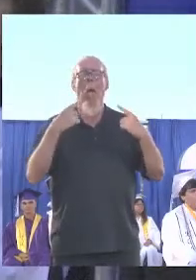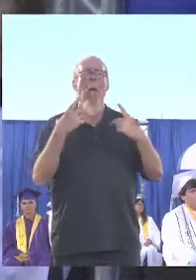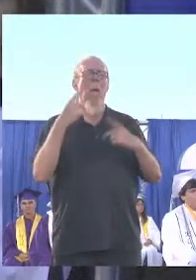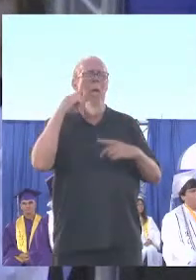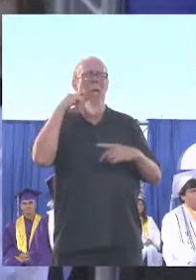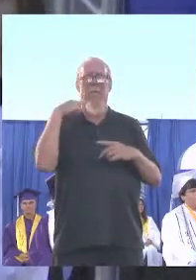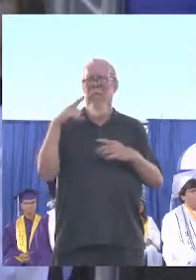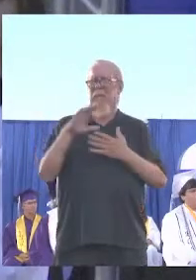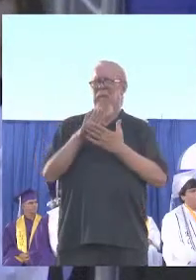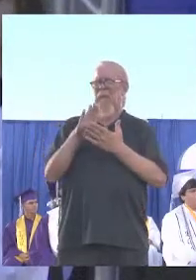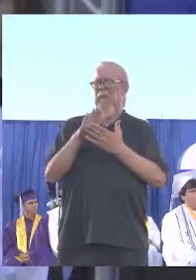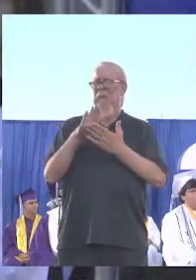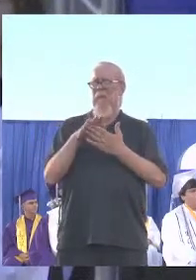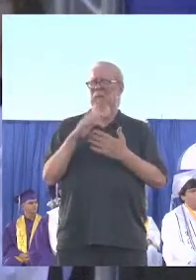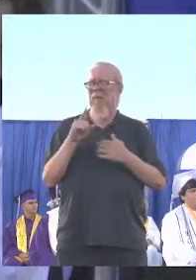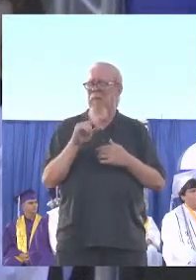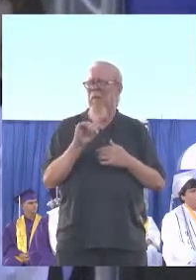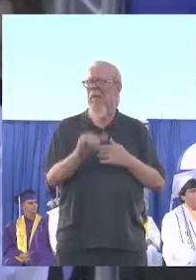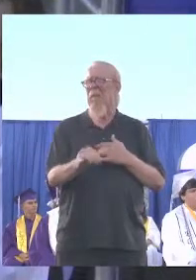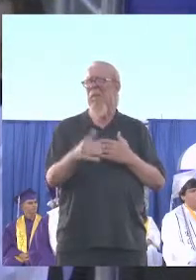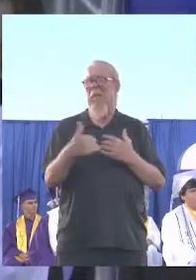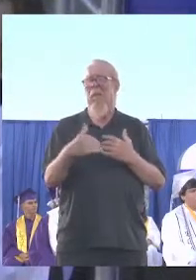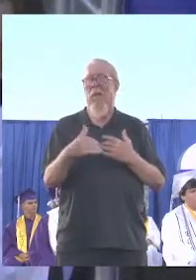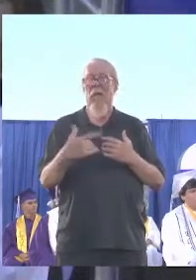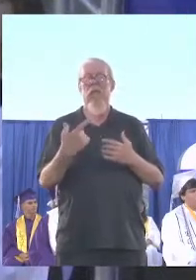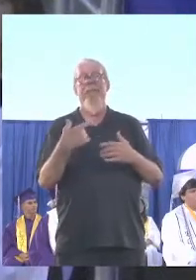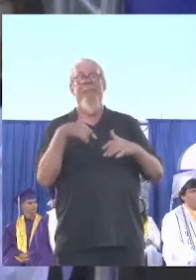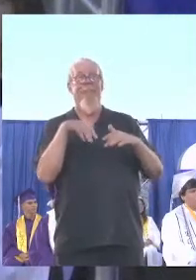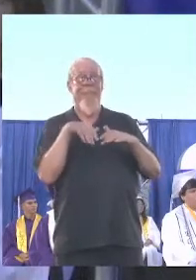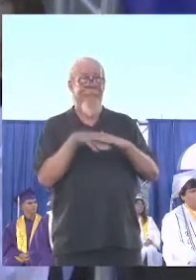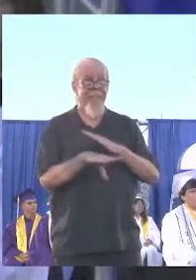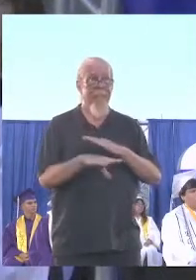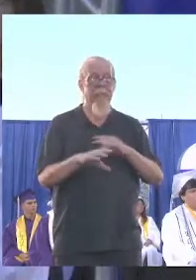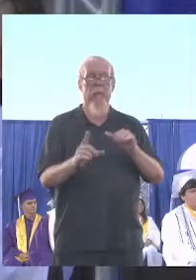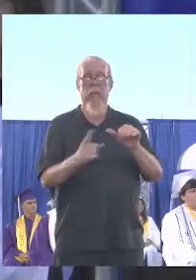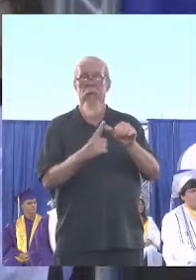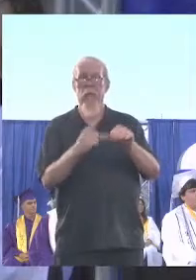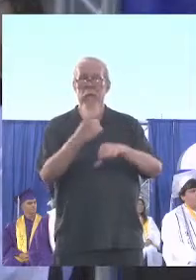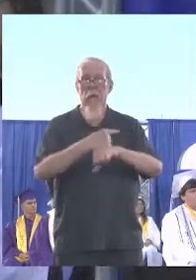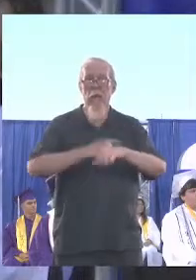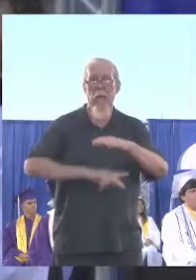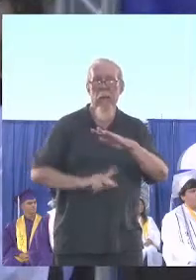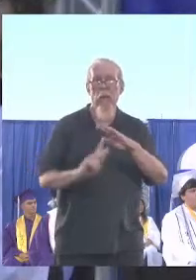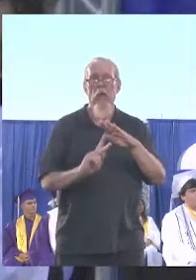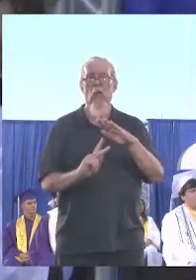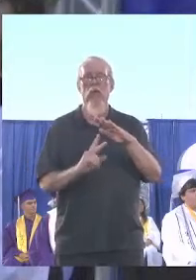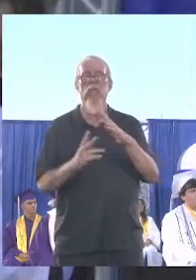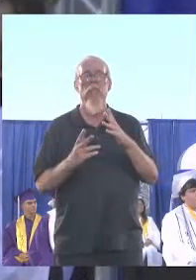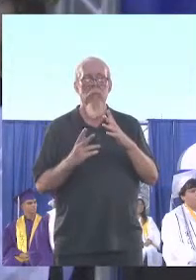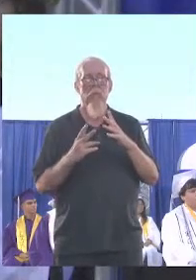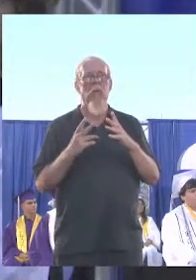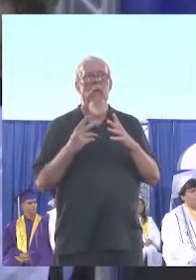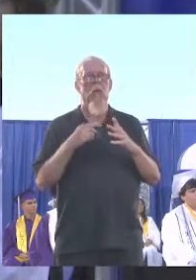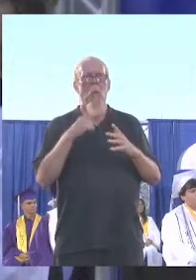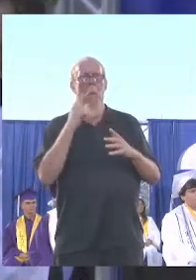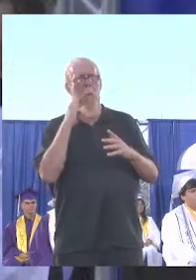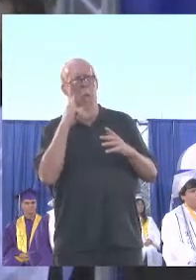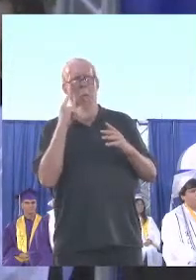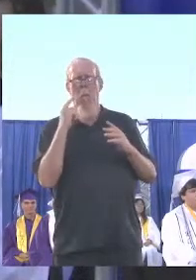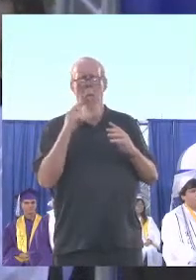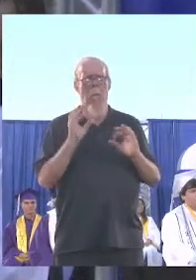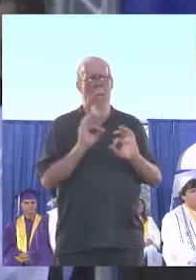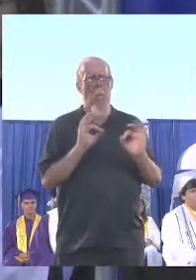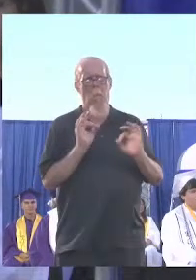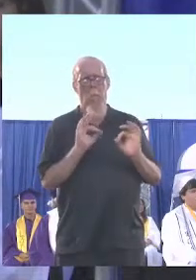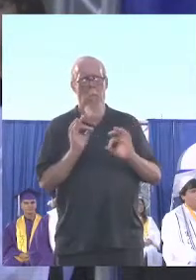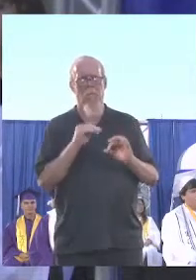for what seemed like an eternity. When we stepped into school on the first day of kindergarten and got our ID numbers, we didn't think they would matter, not bothering to